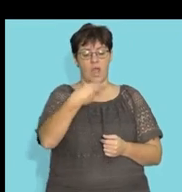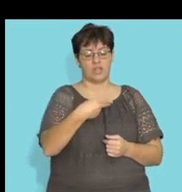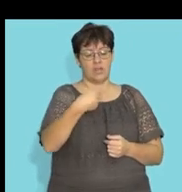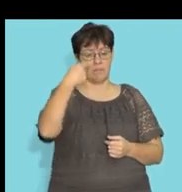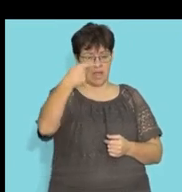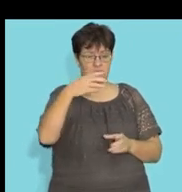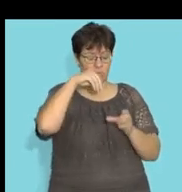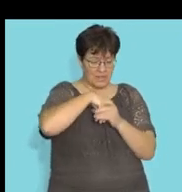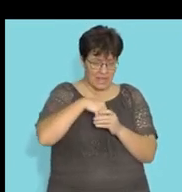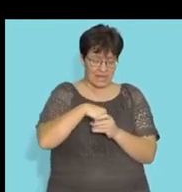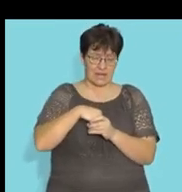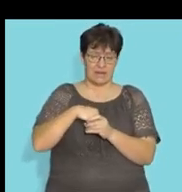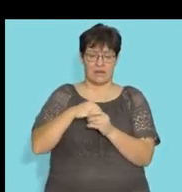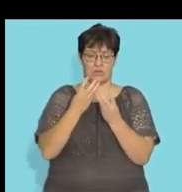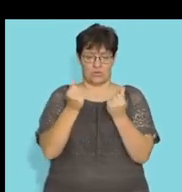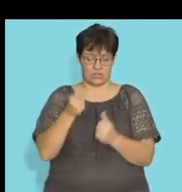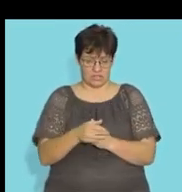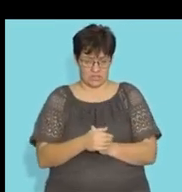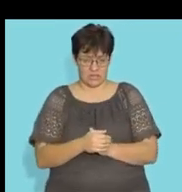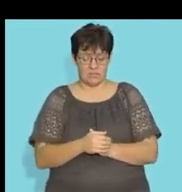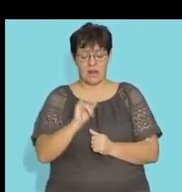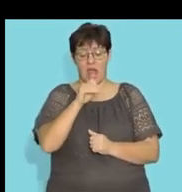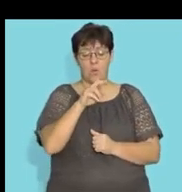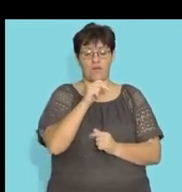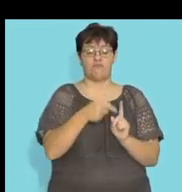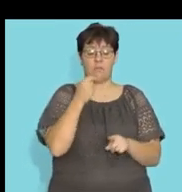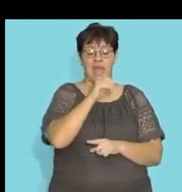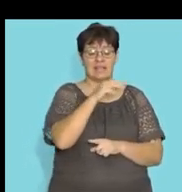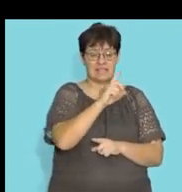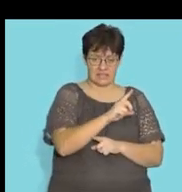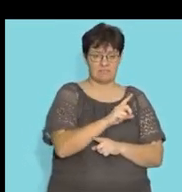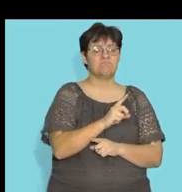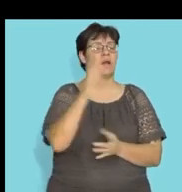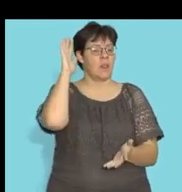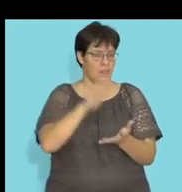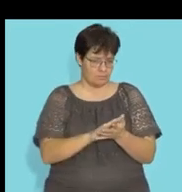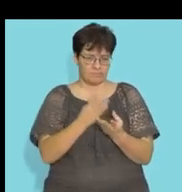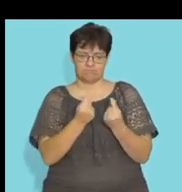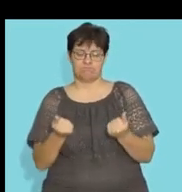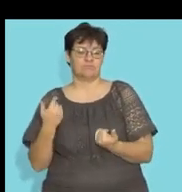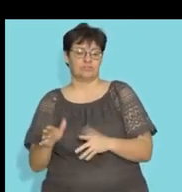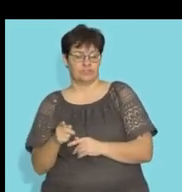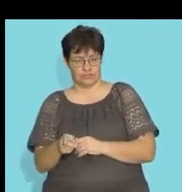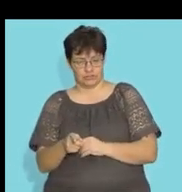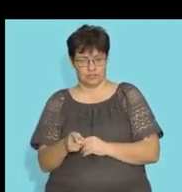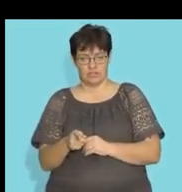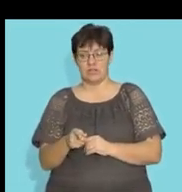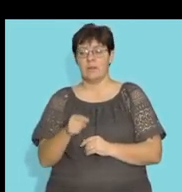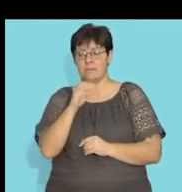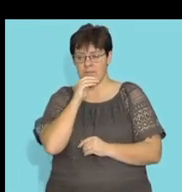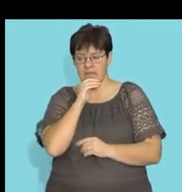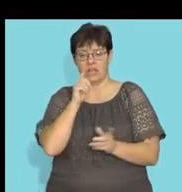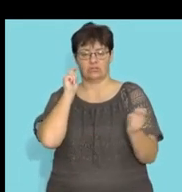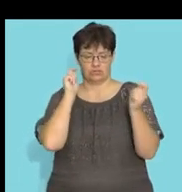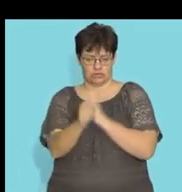minus in solution. But the ions from the acid will hydrolyze, meaning that